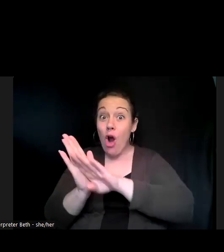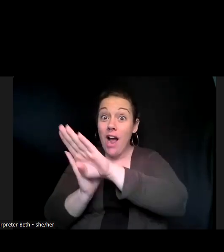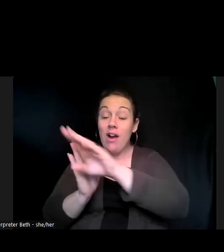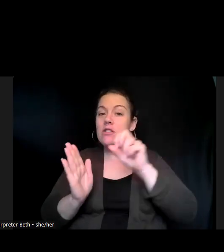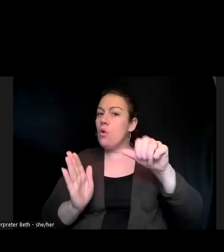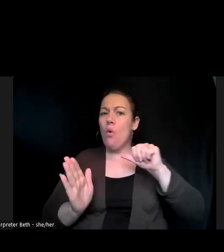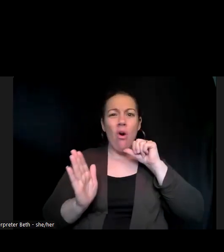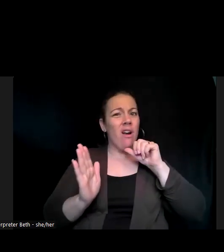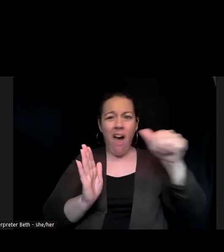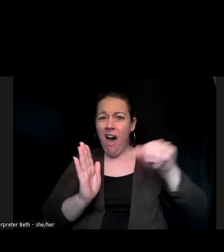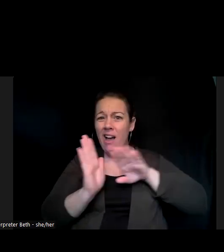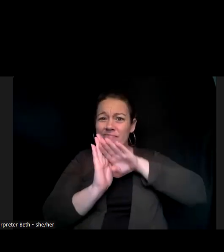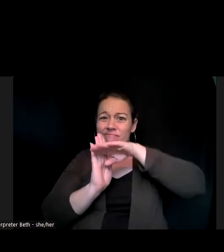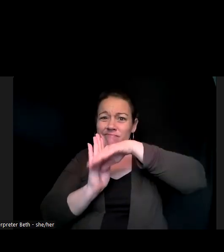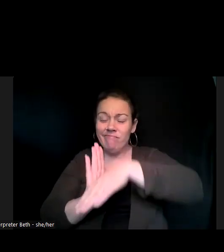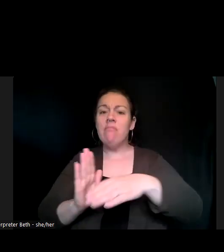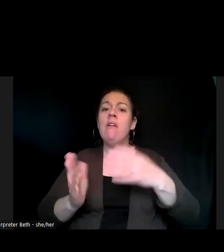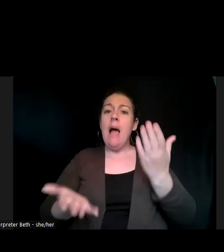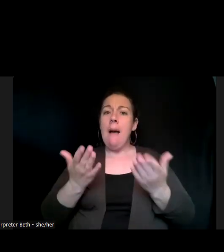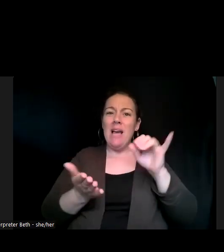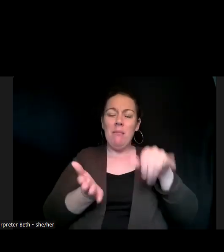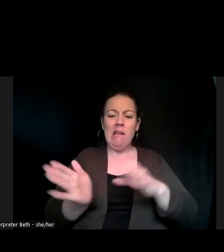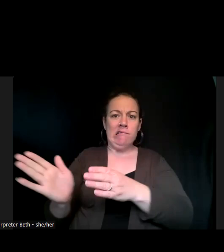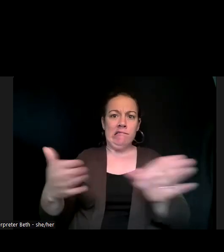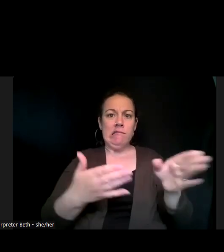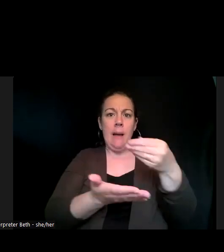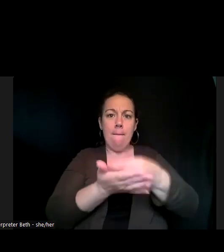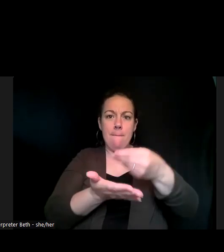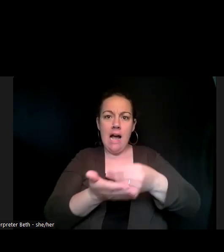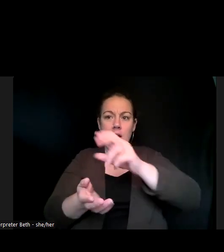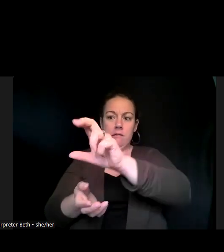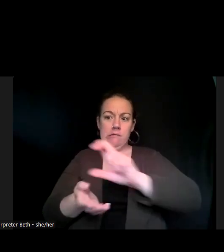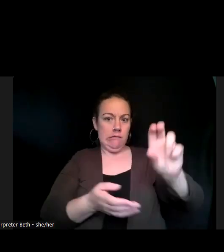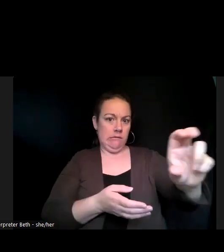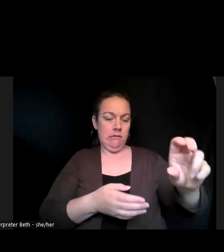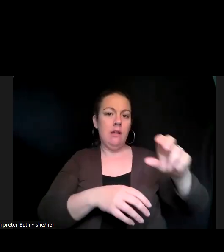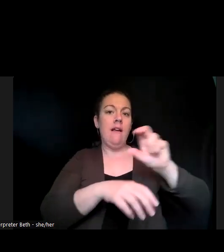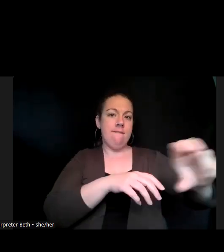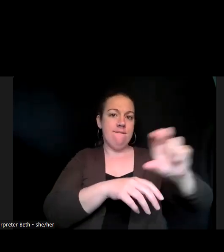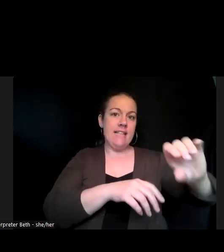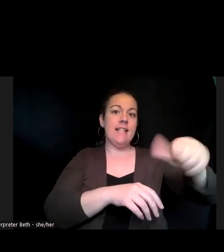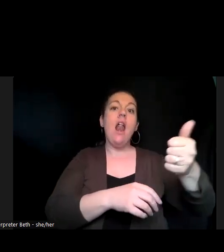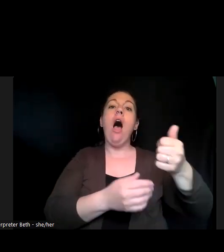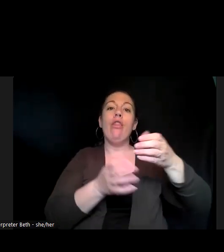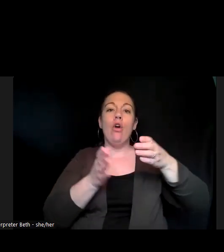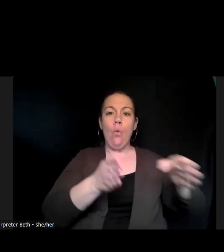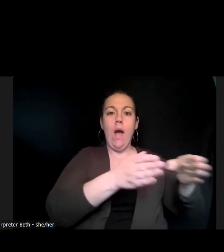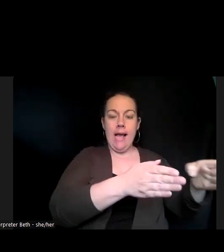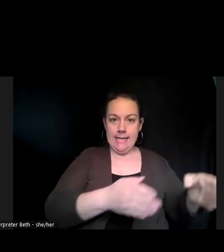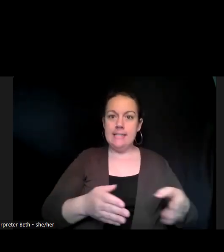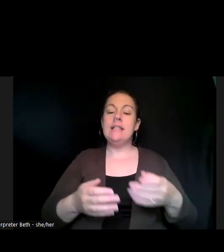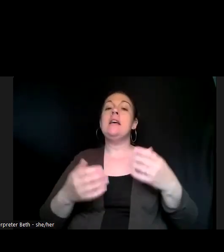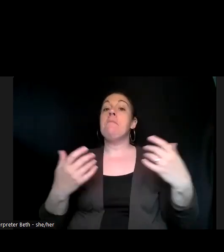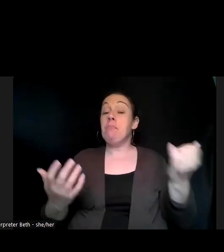deadline is up, reinvesting that money somewhere else where it's going to be more impactful, or potentially improving implementation of the program. And if we are